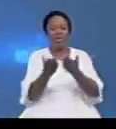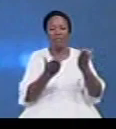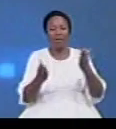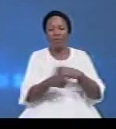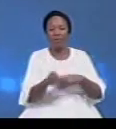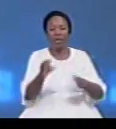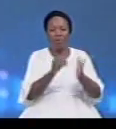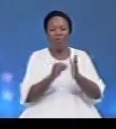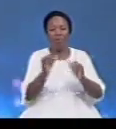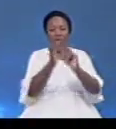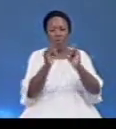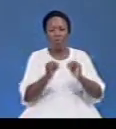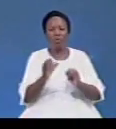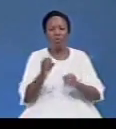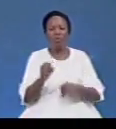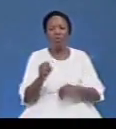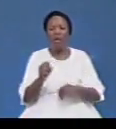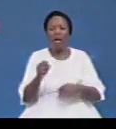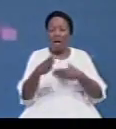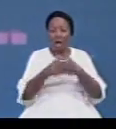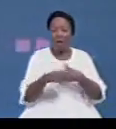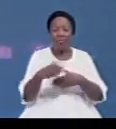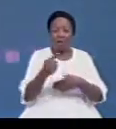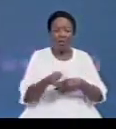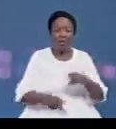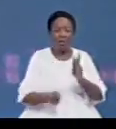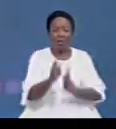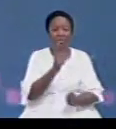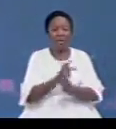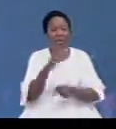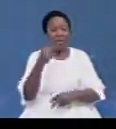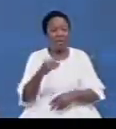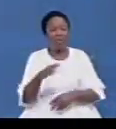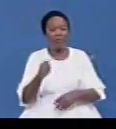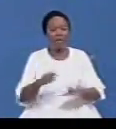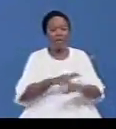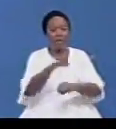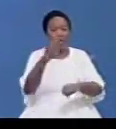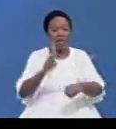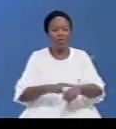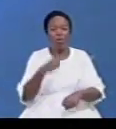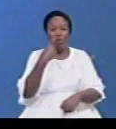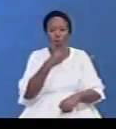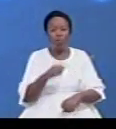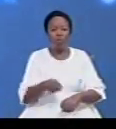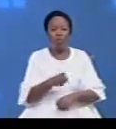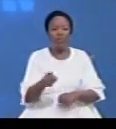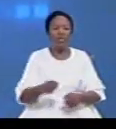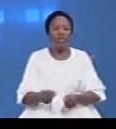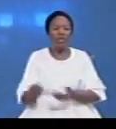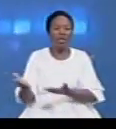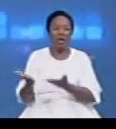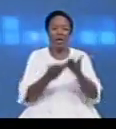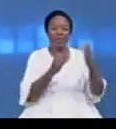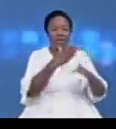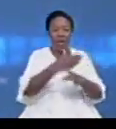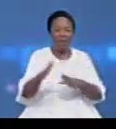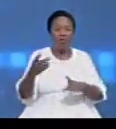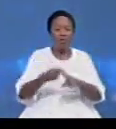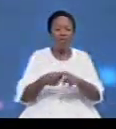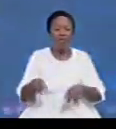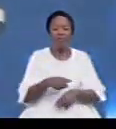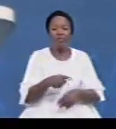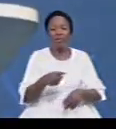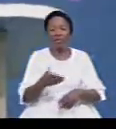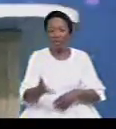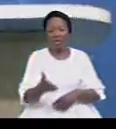own gods after the manner of the nations whom they carried away from thence.